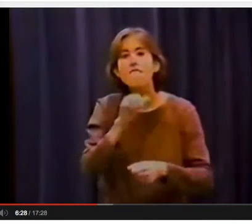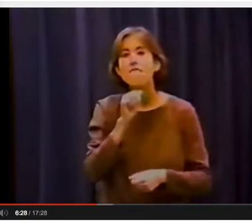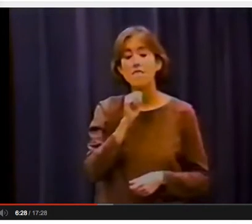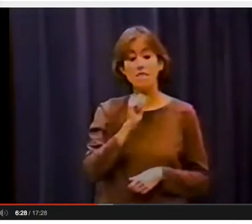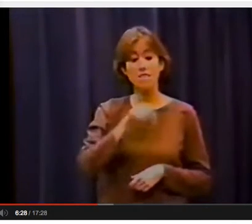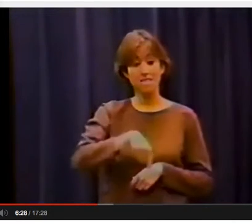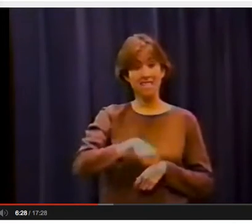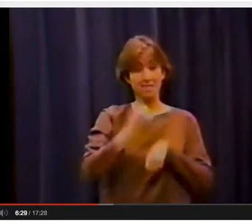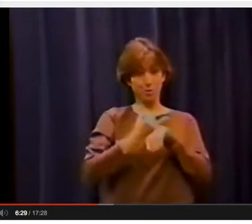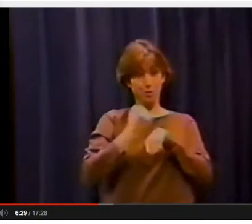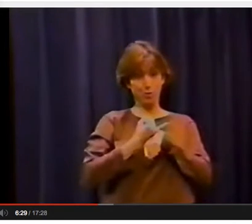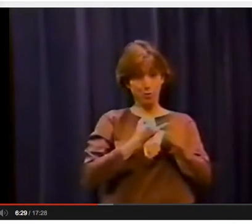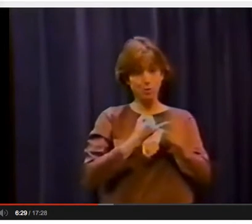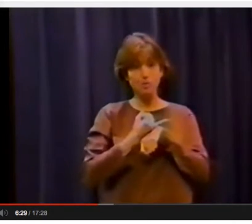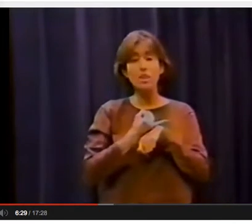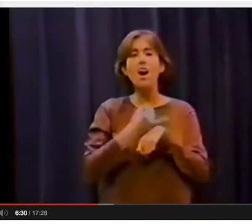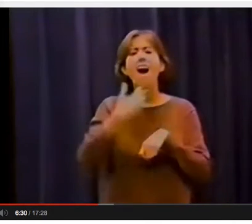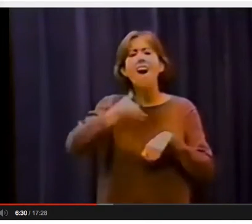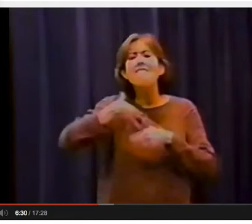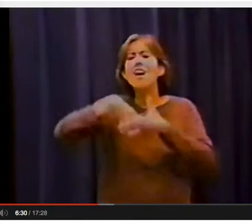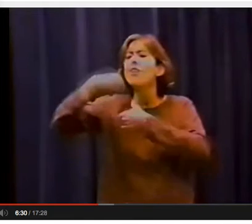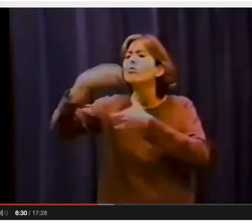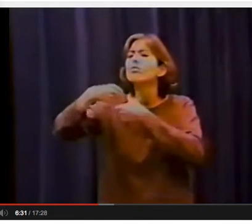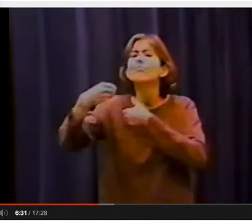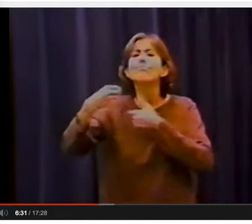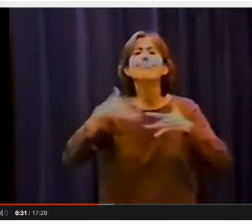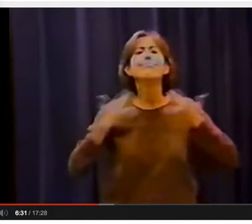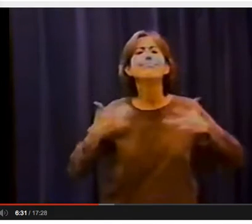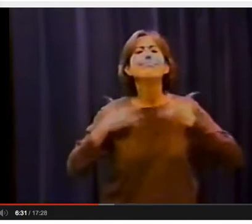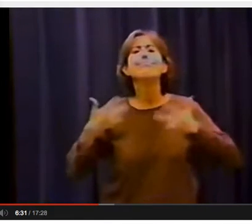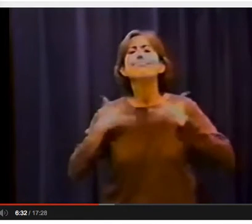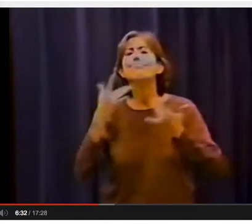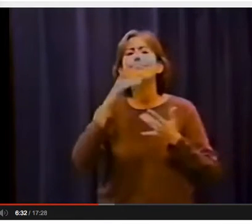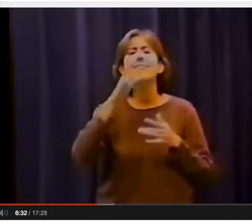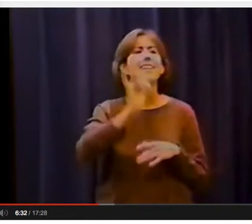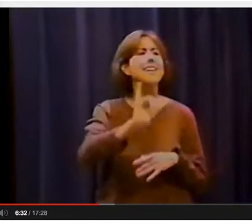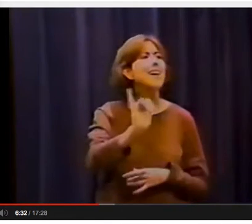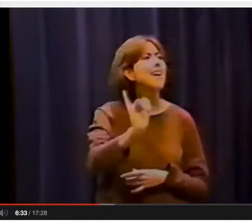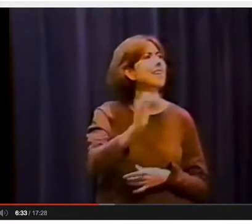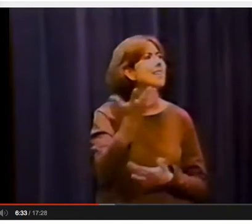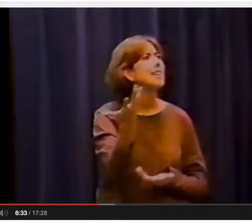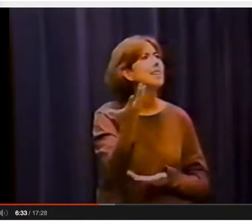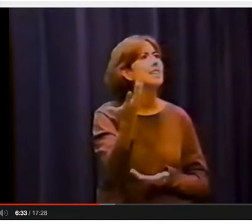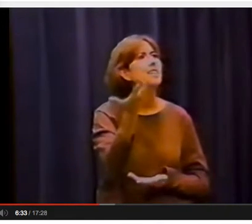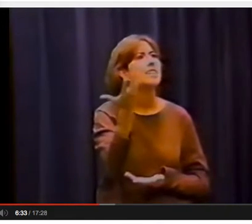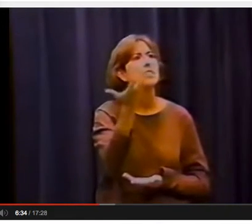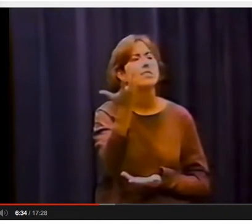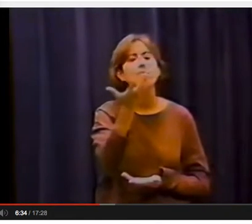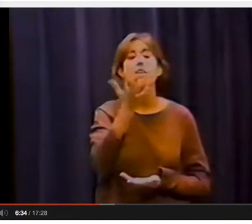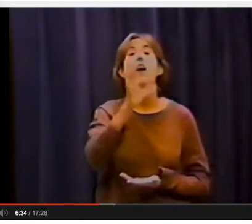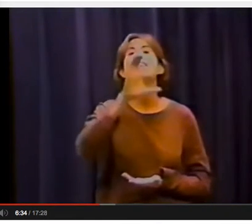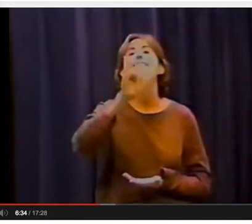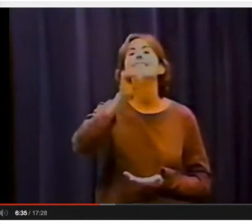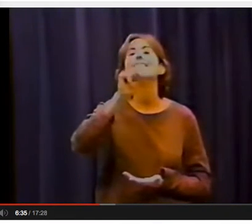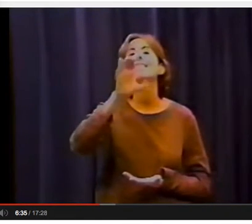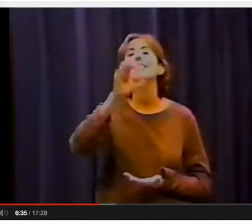and also we get involved in the community. There's lots of different events. Like